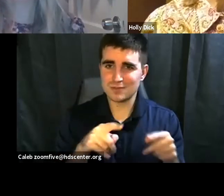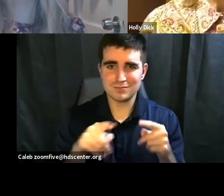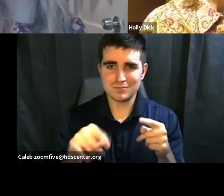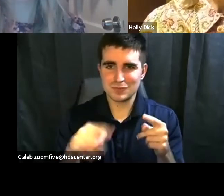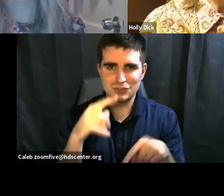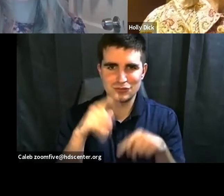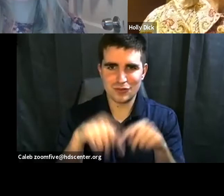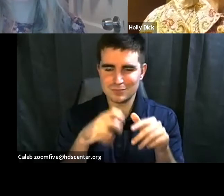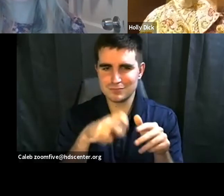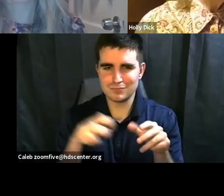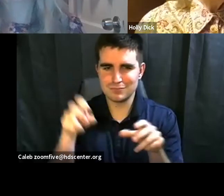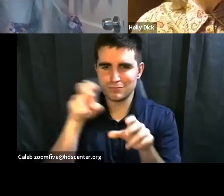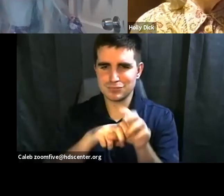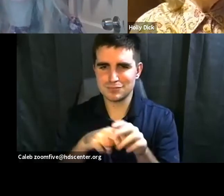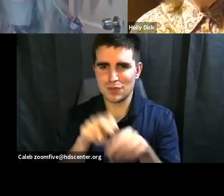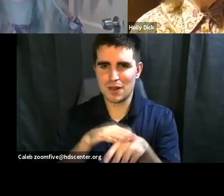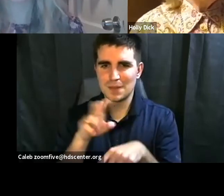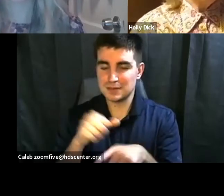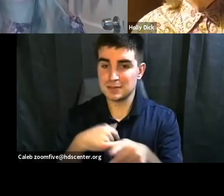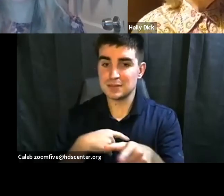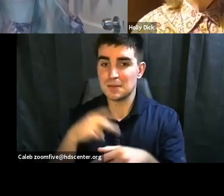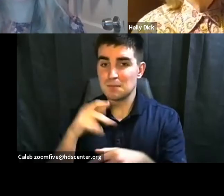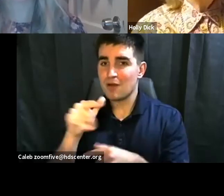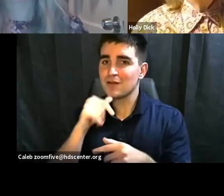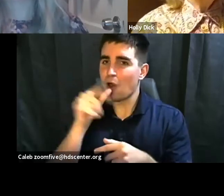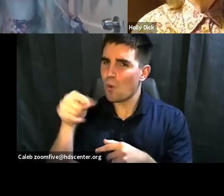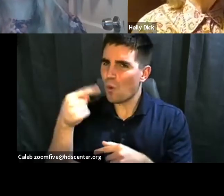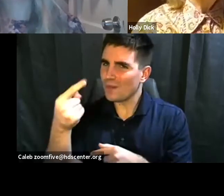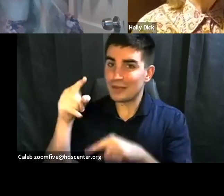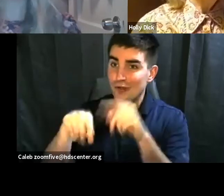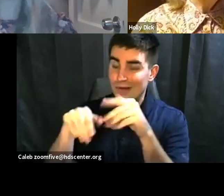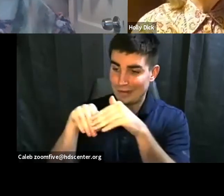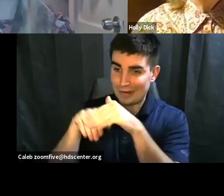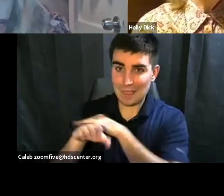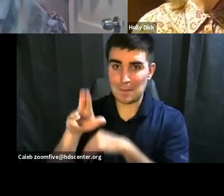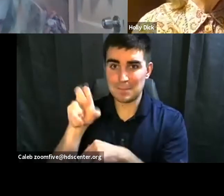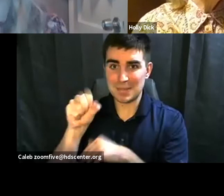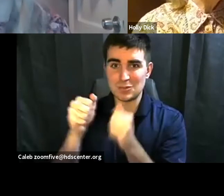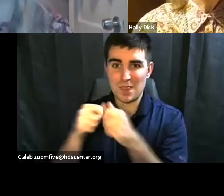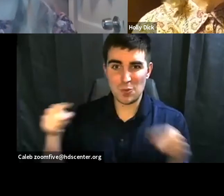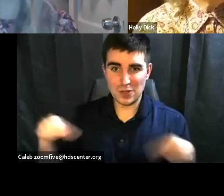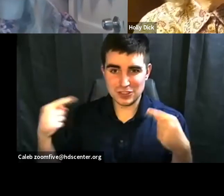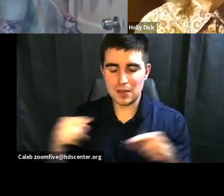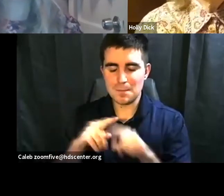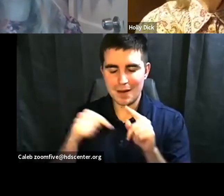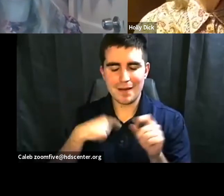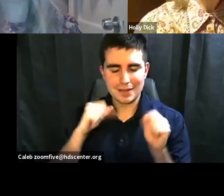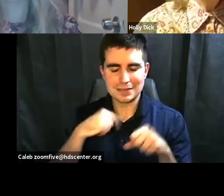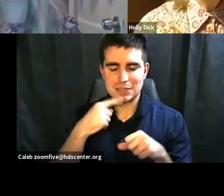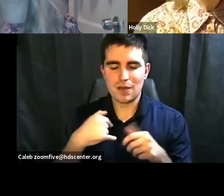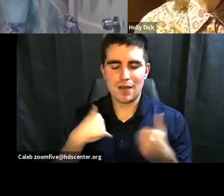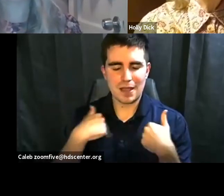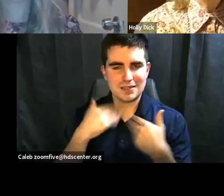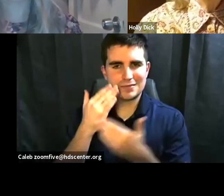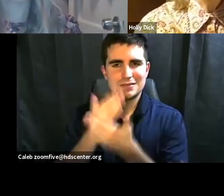Well, I mean, not only could you not get on the bus in a wheelchair, but I can tell you, I had some crazy